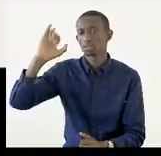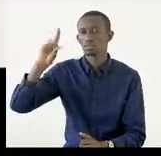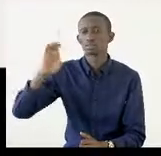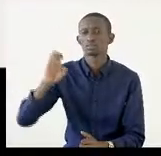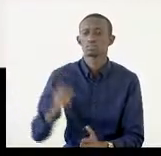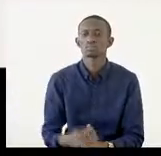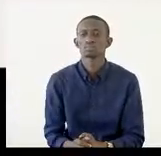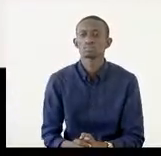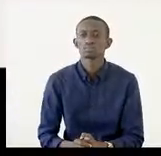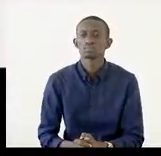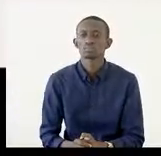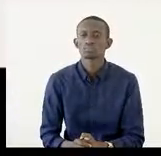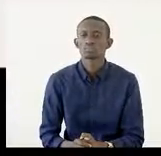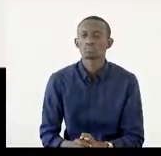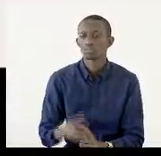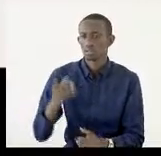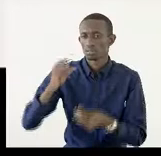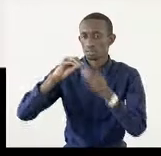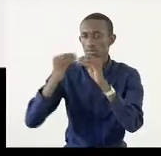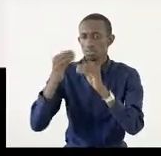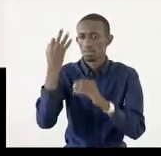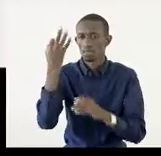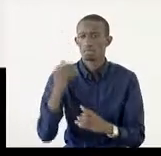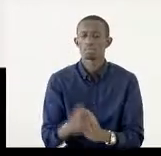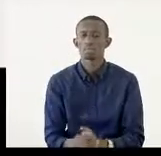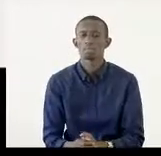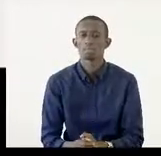aldehyde, position number 3.